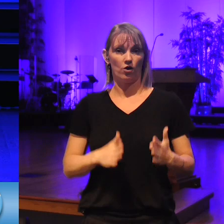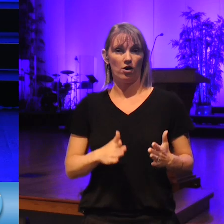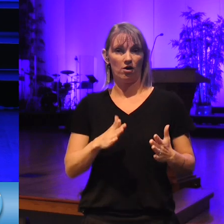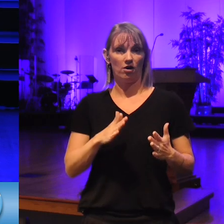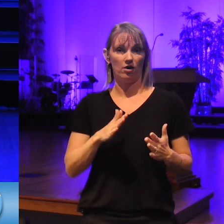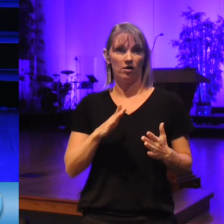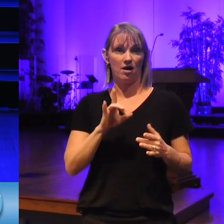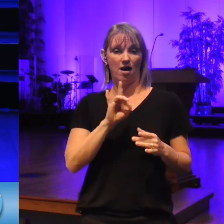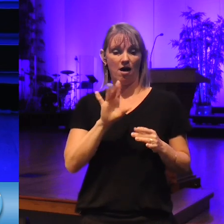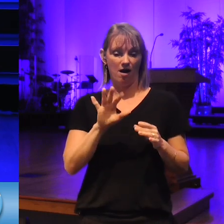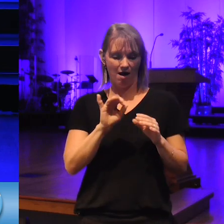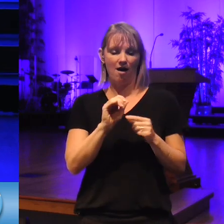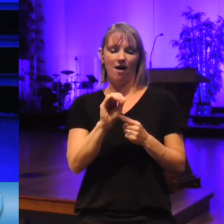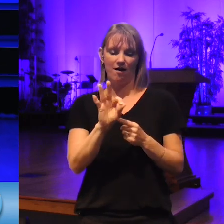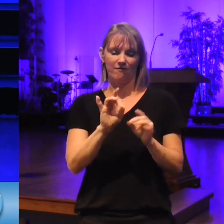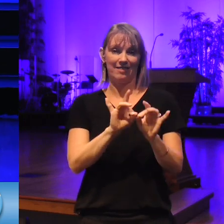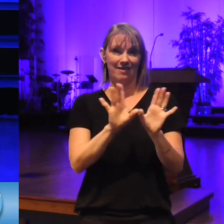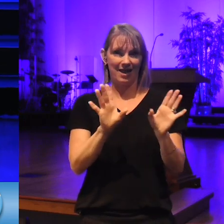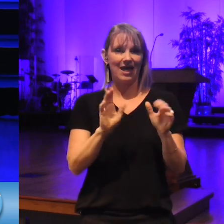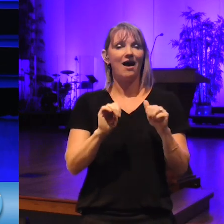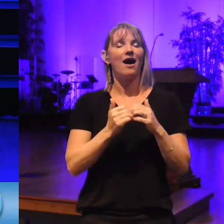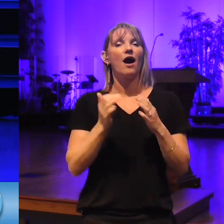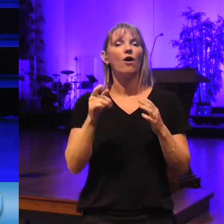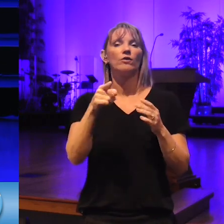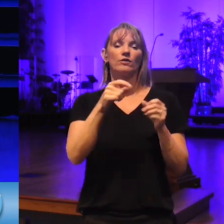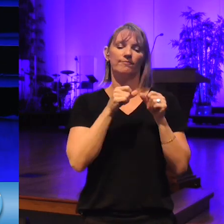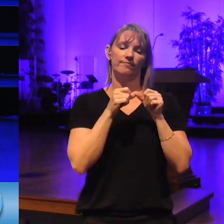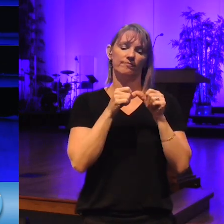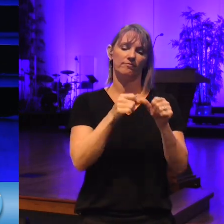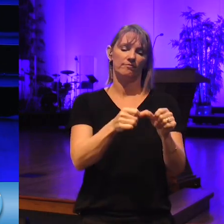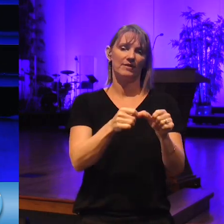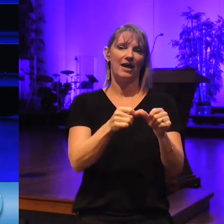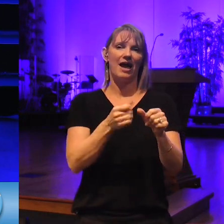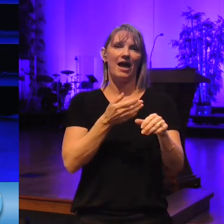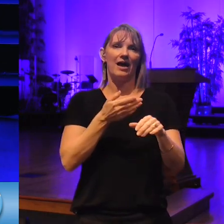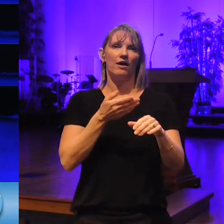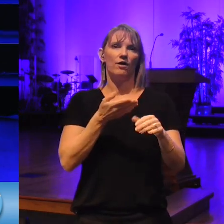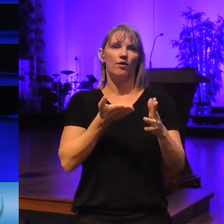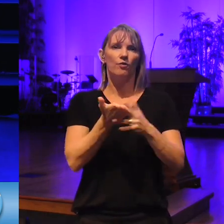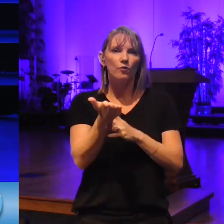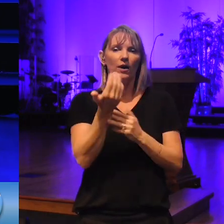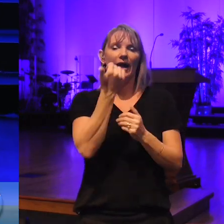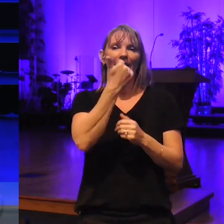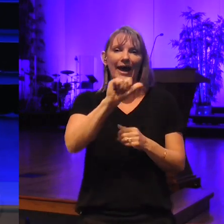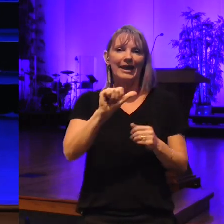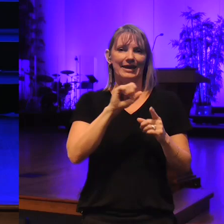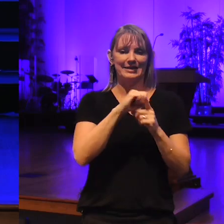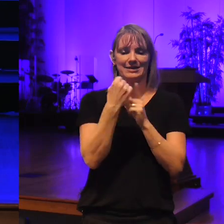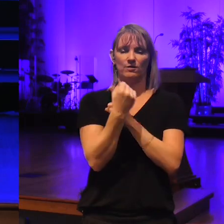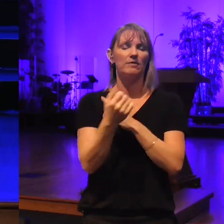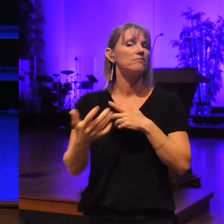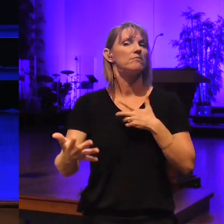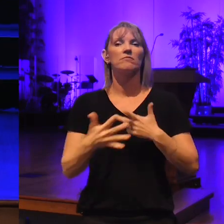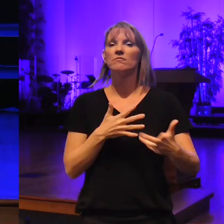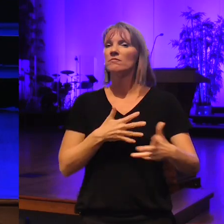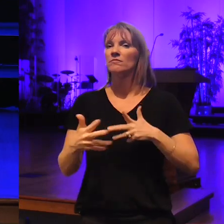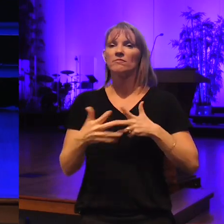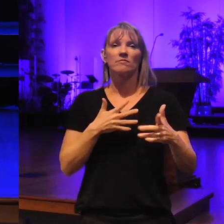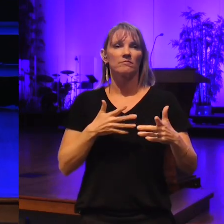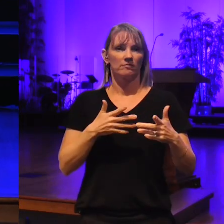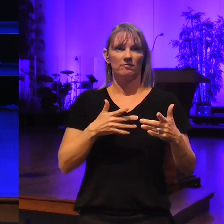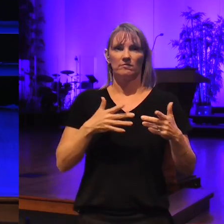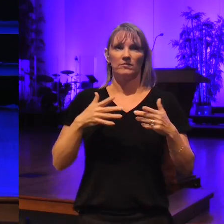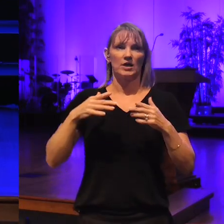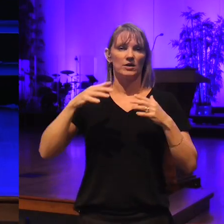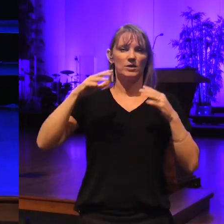is how your stance holds up after any circumstance. Meaning, even after the